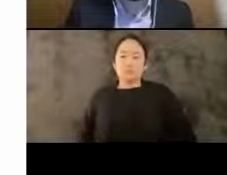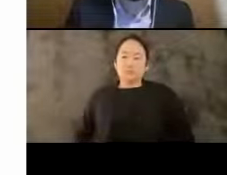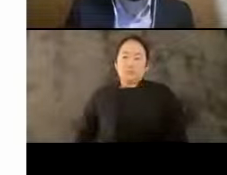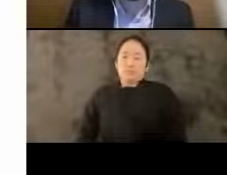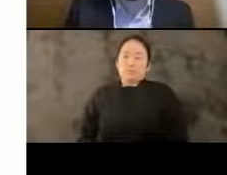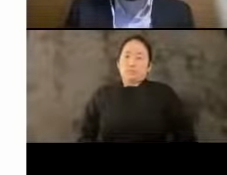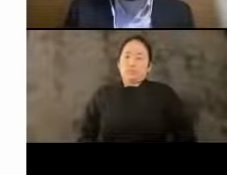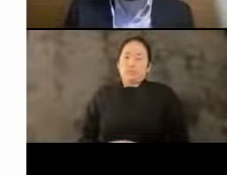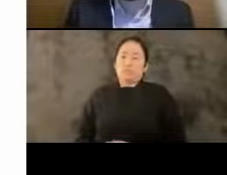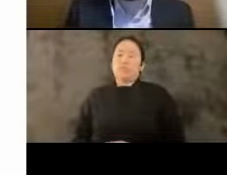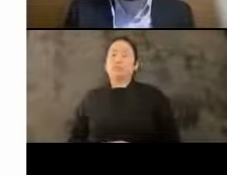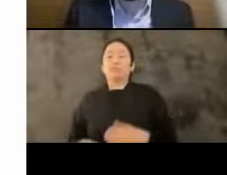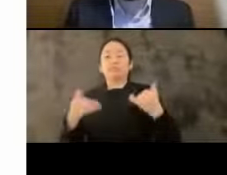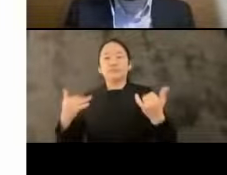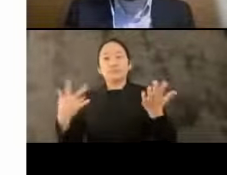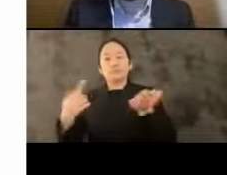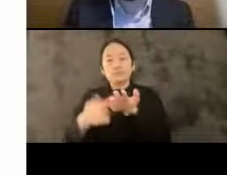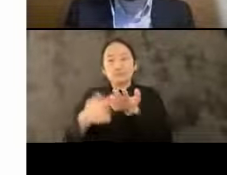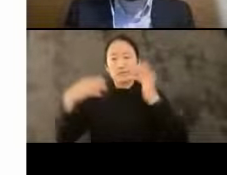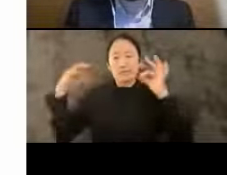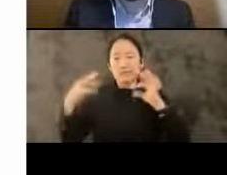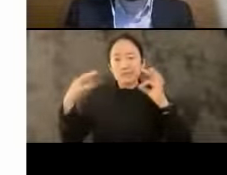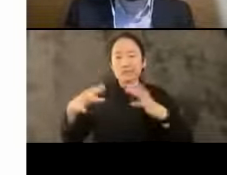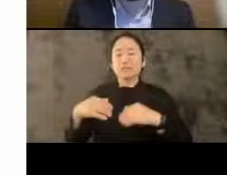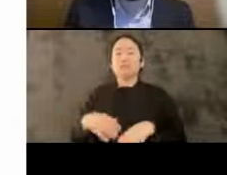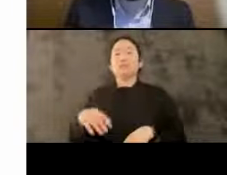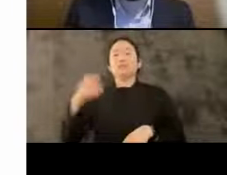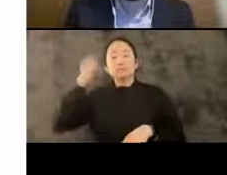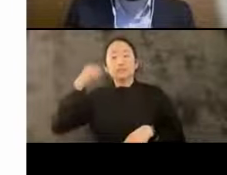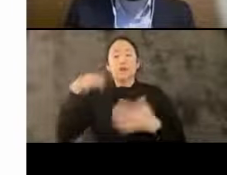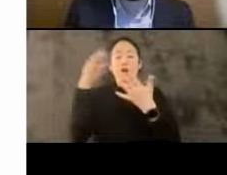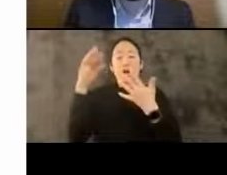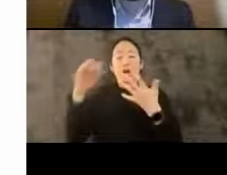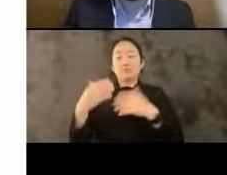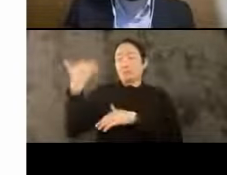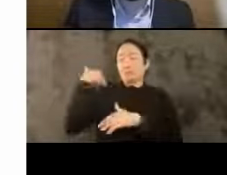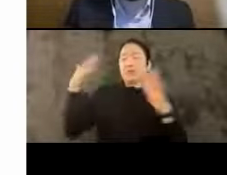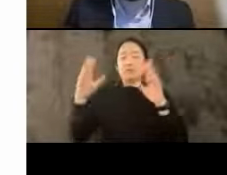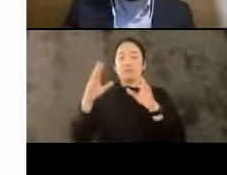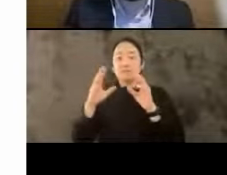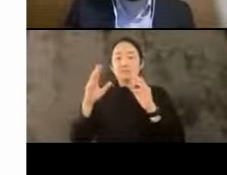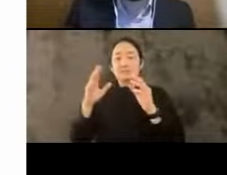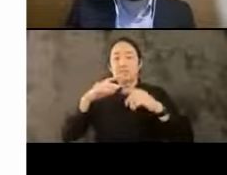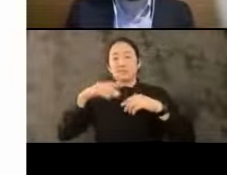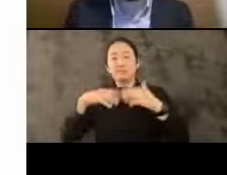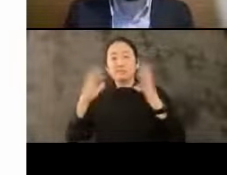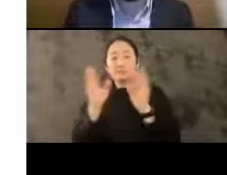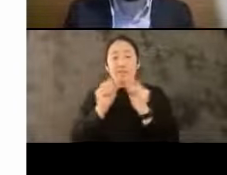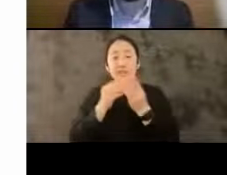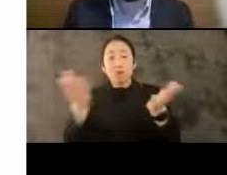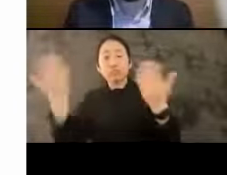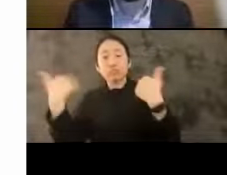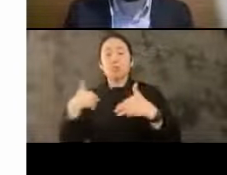And then we wanted to talk a little bit about the feedback that we've received, because we did show these options at the last round of public meetings. And so some of